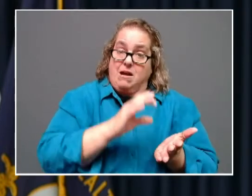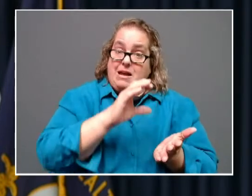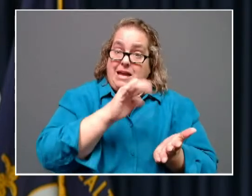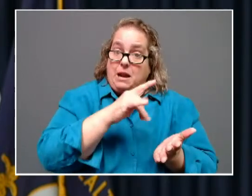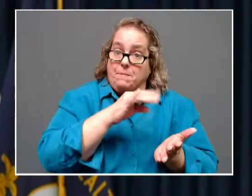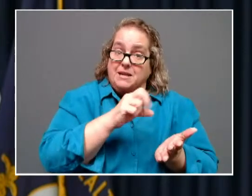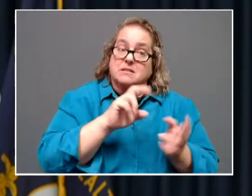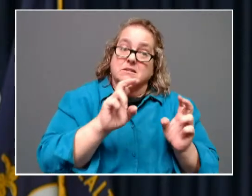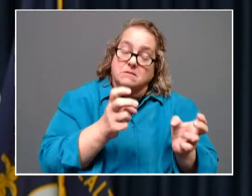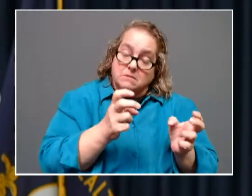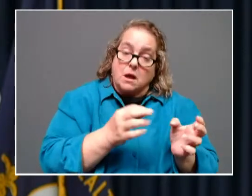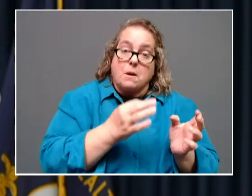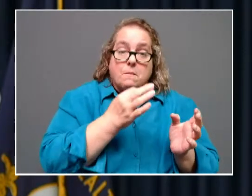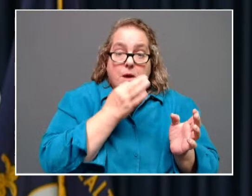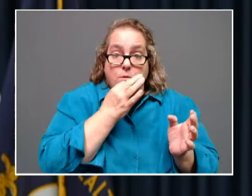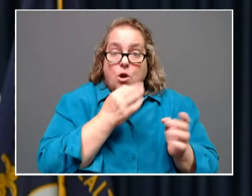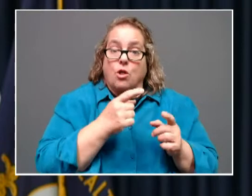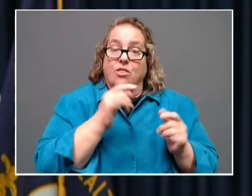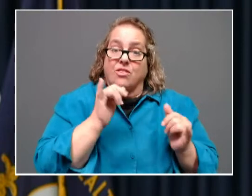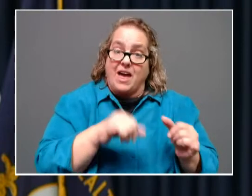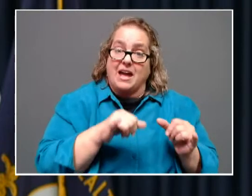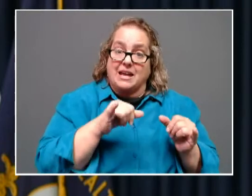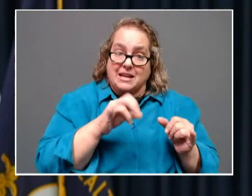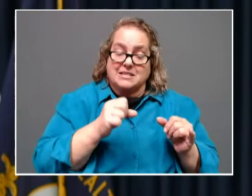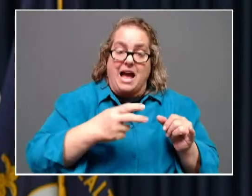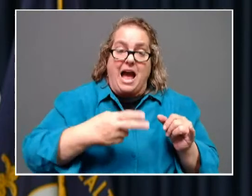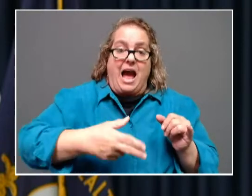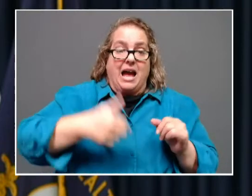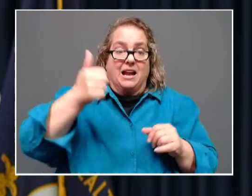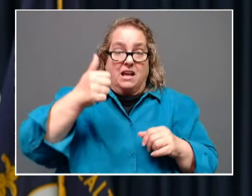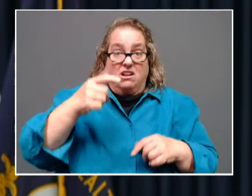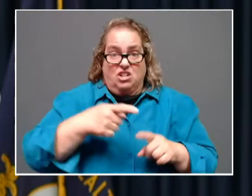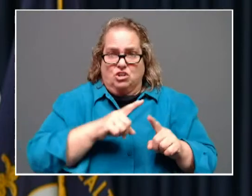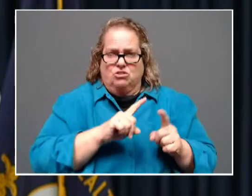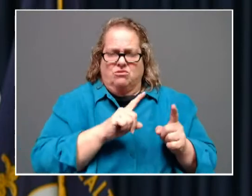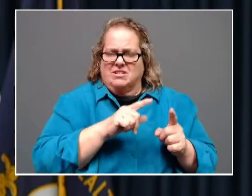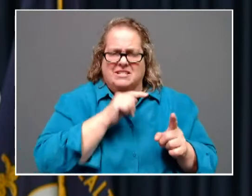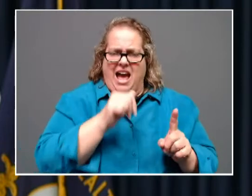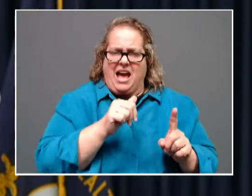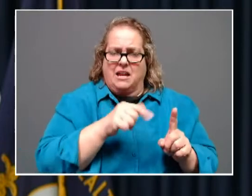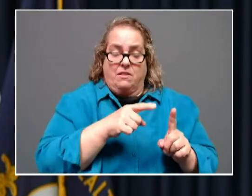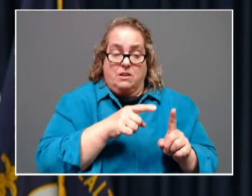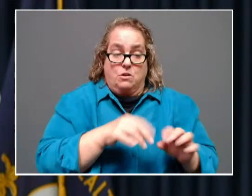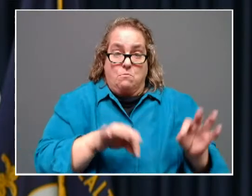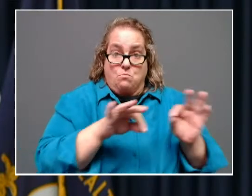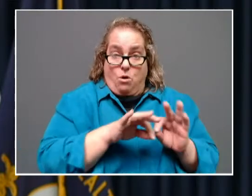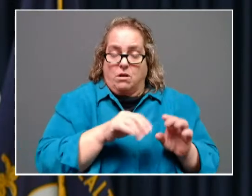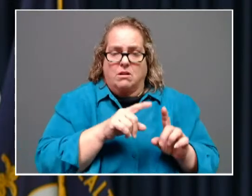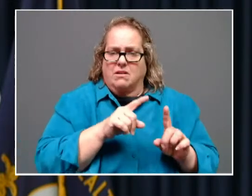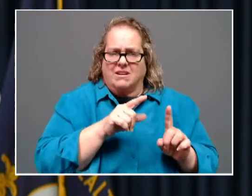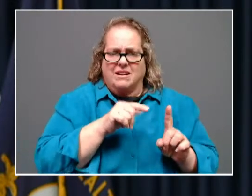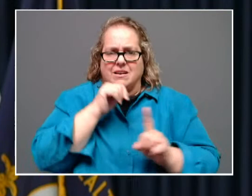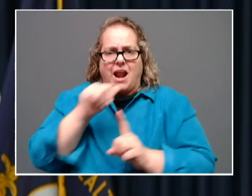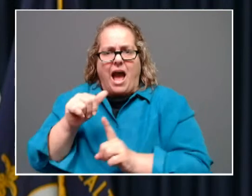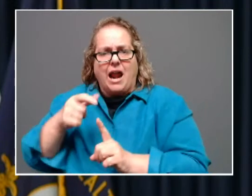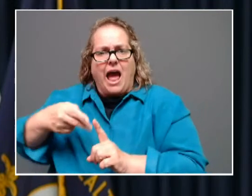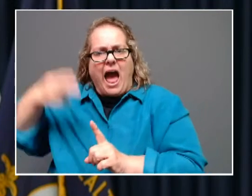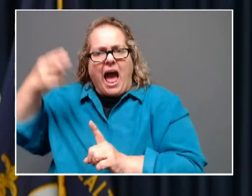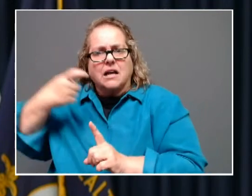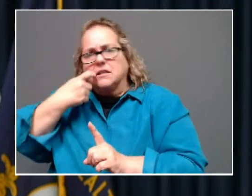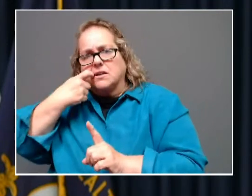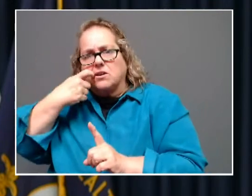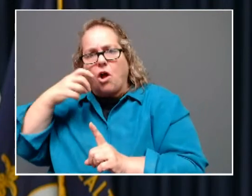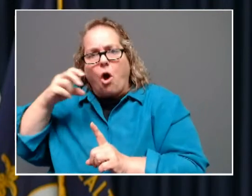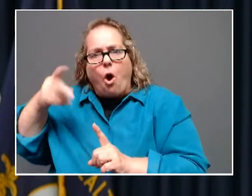as an alternative to highly addictive opioids that are still prescribed far too often to deal with